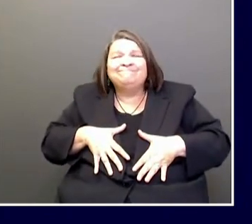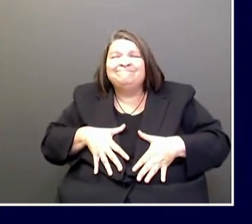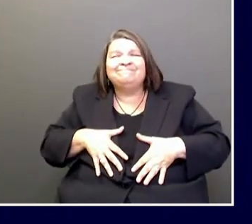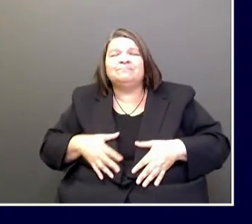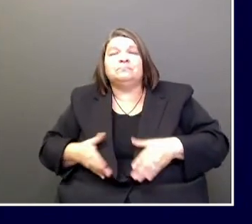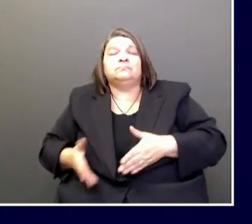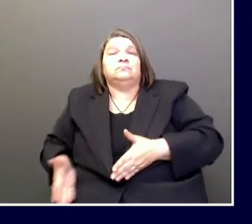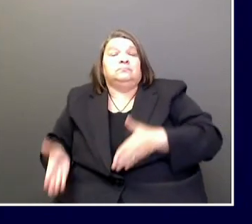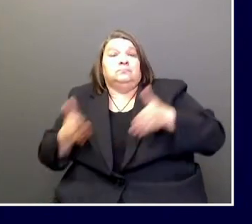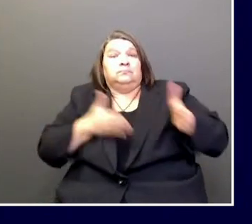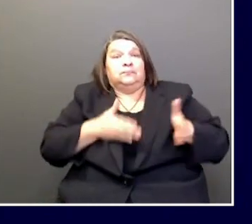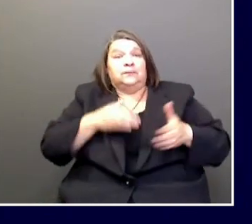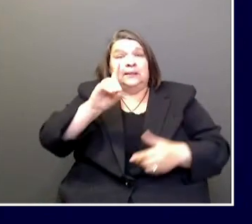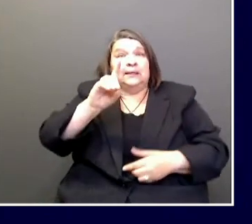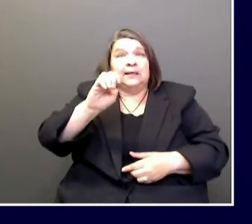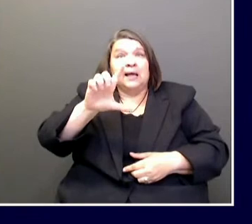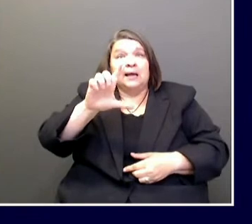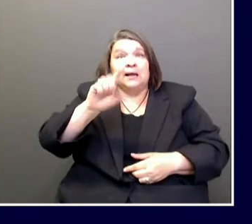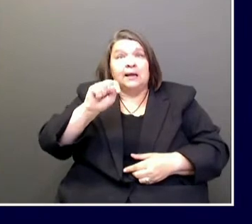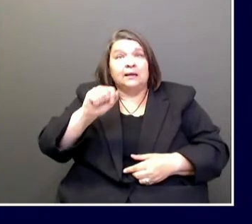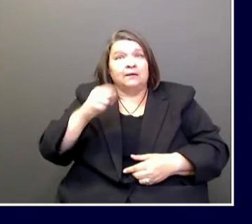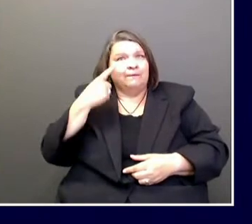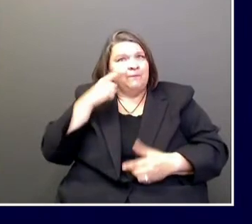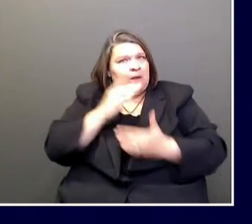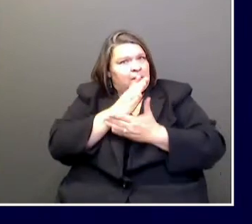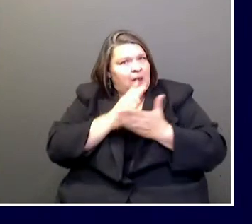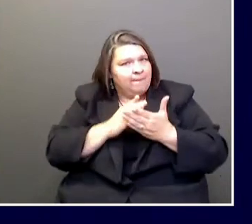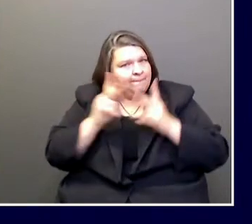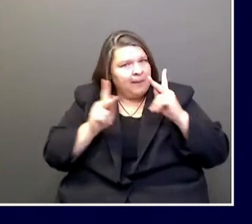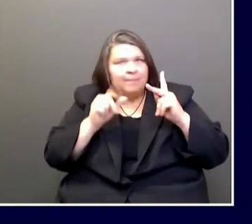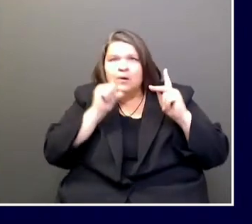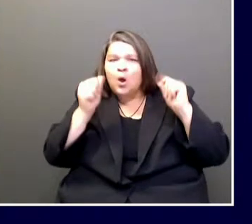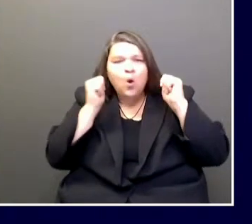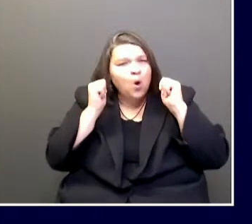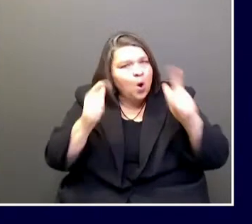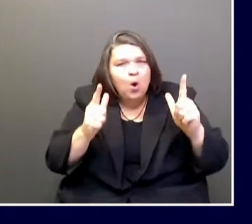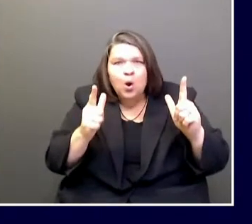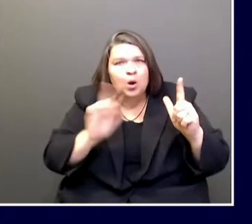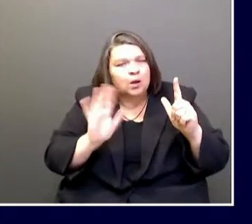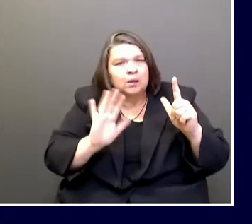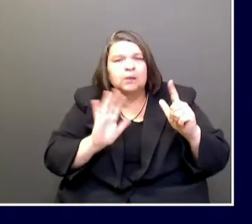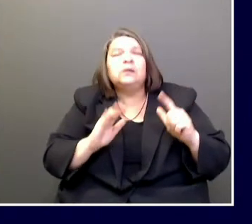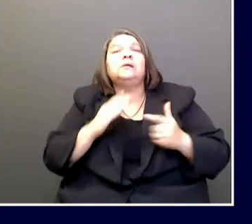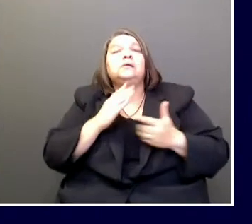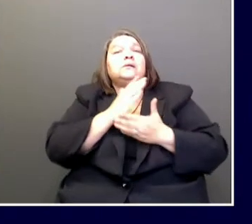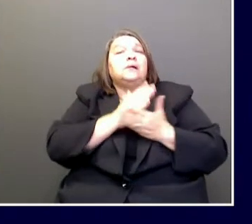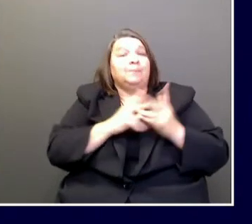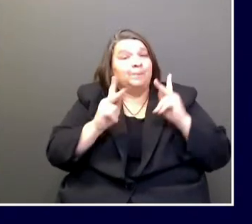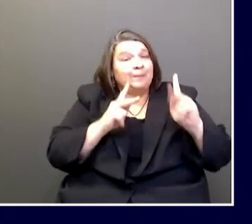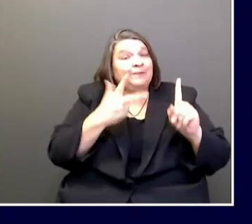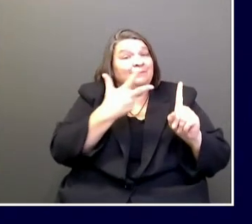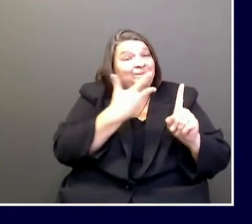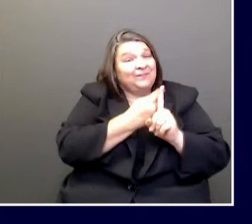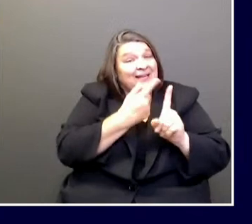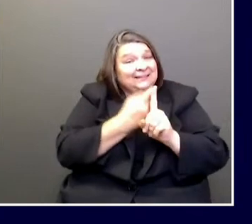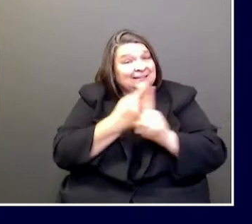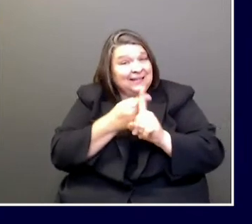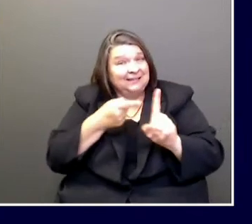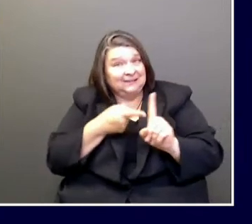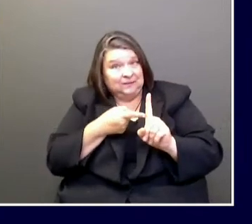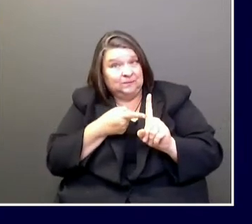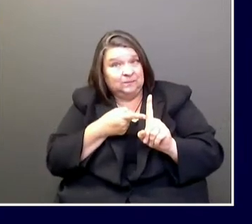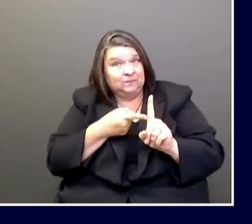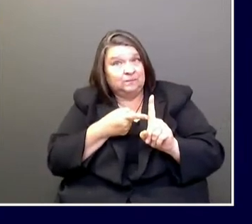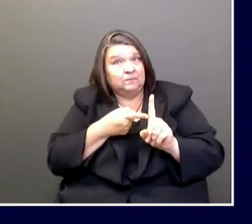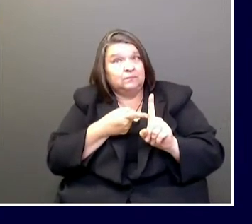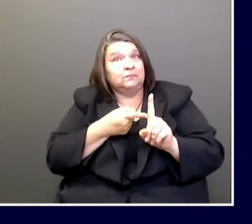in some people, not all people, but on occasion, to be able to get into their body and reproduce. Now, whether it